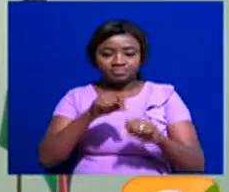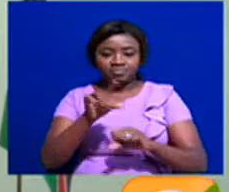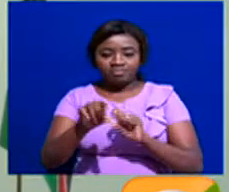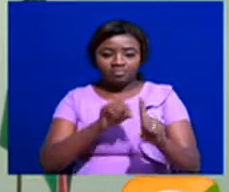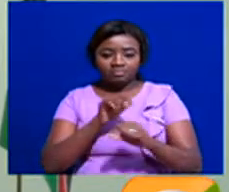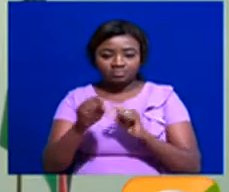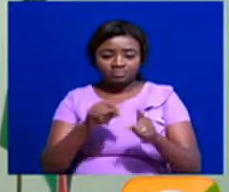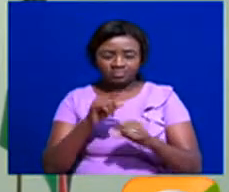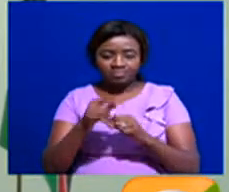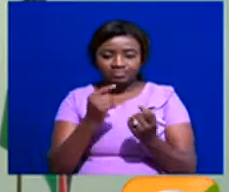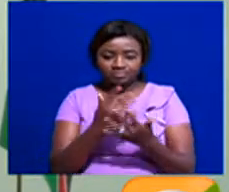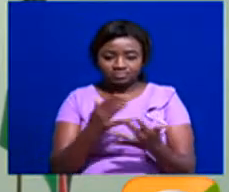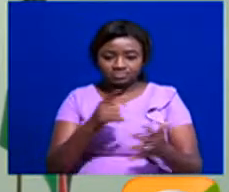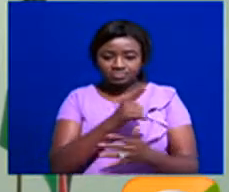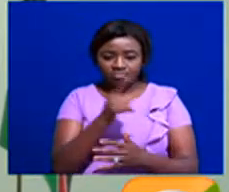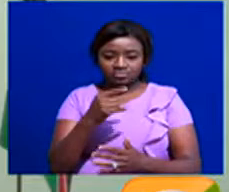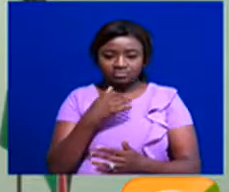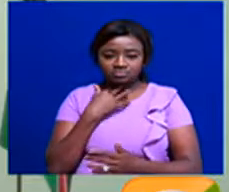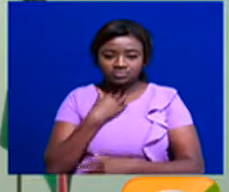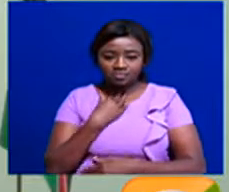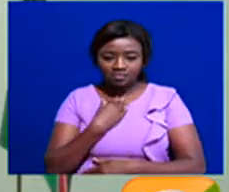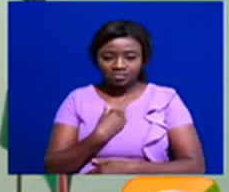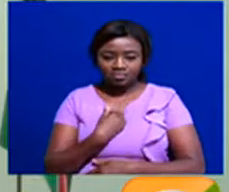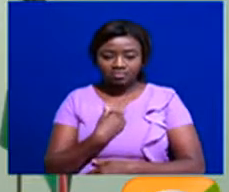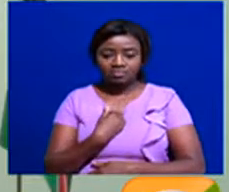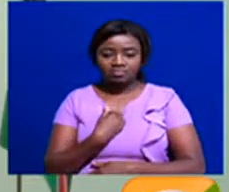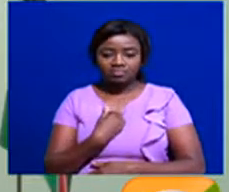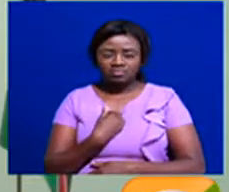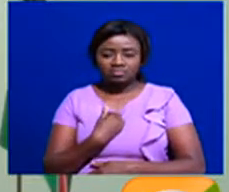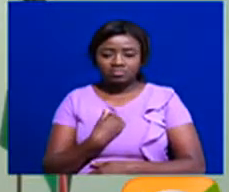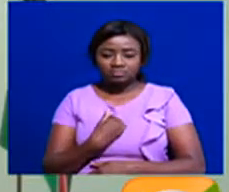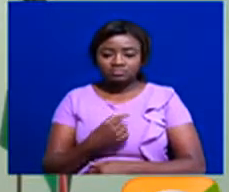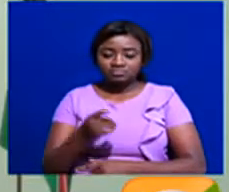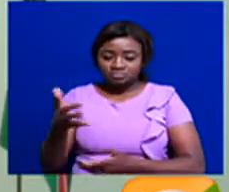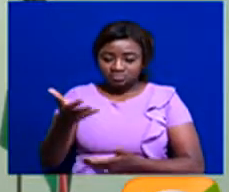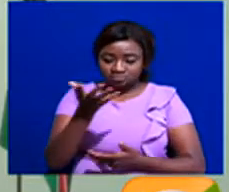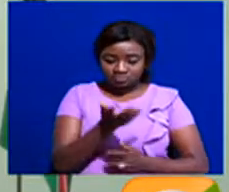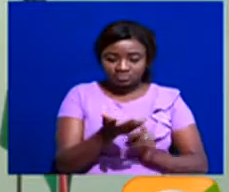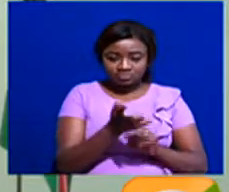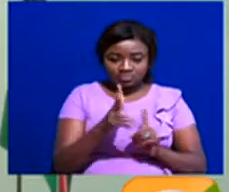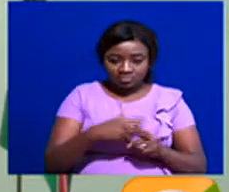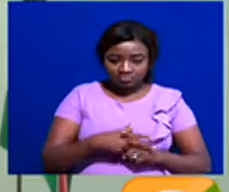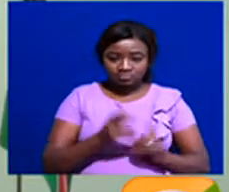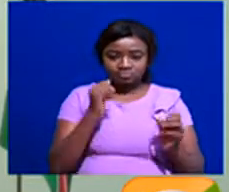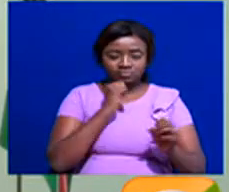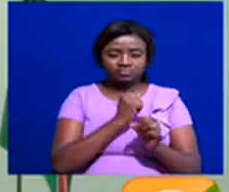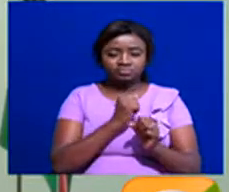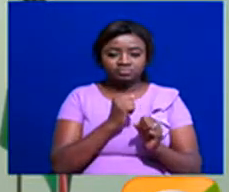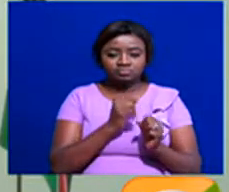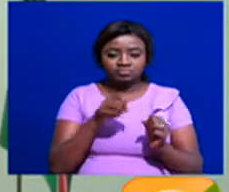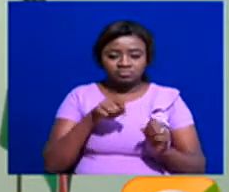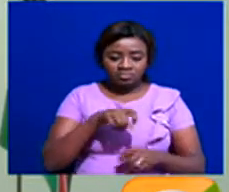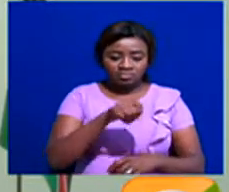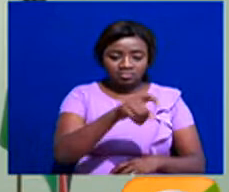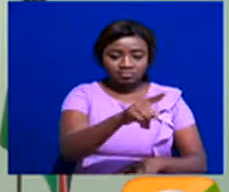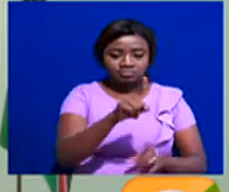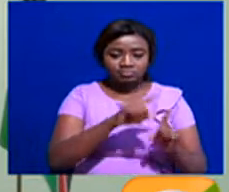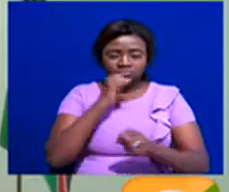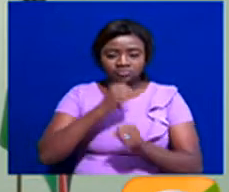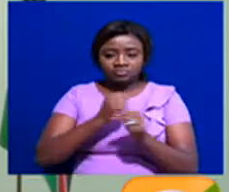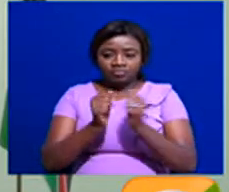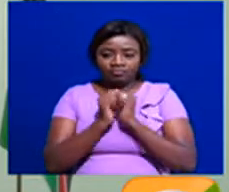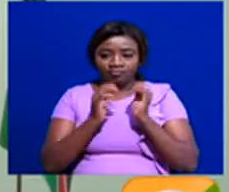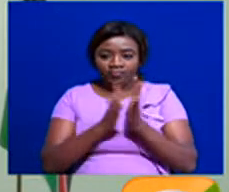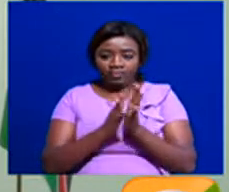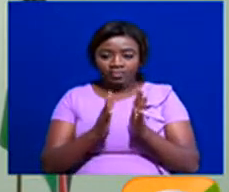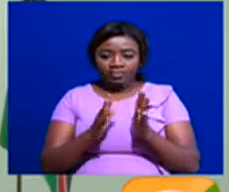they have the capacity to produce. And then after that, working with the Ministry of Agriculture, the extension officers, we